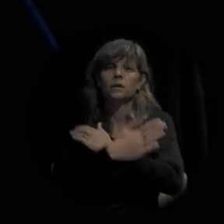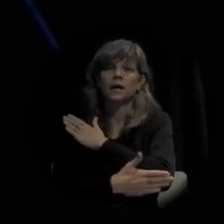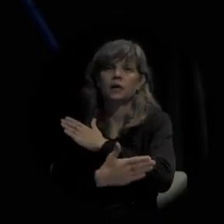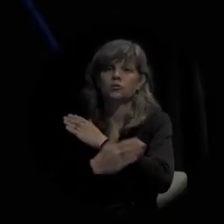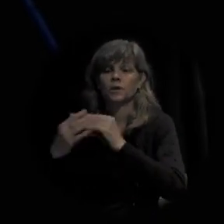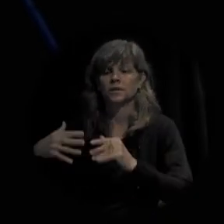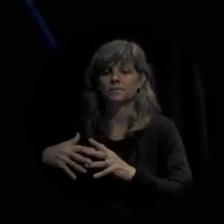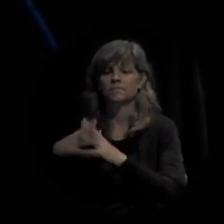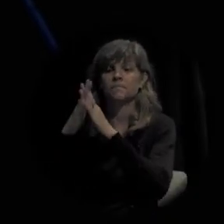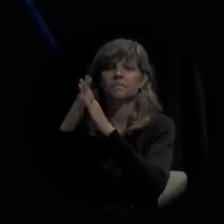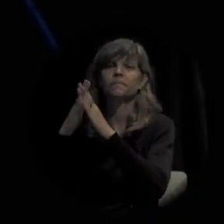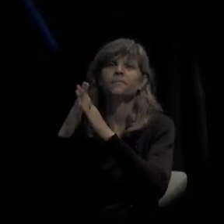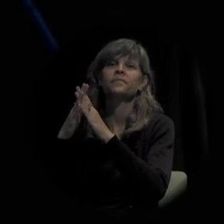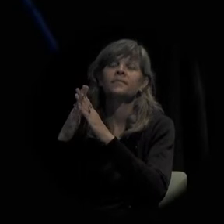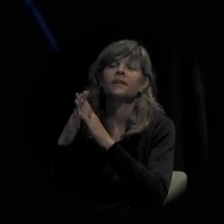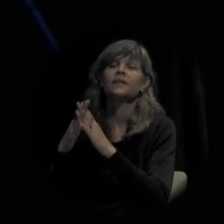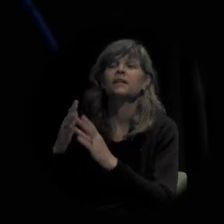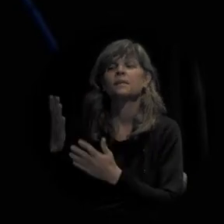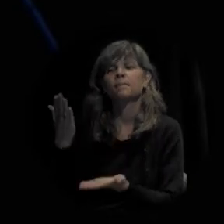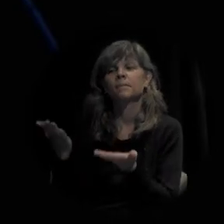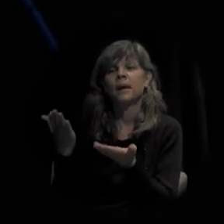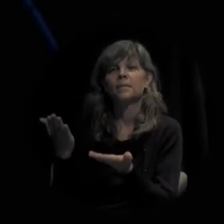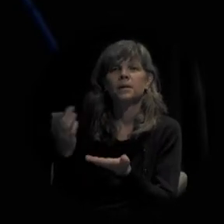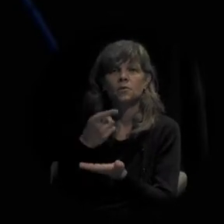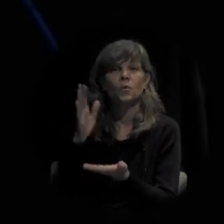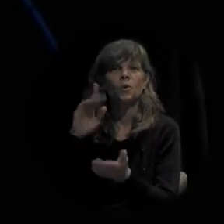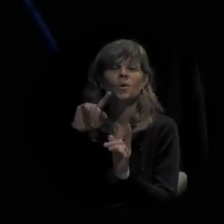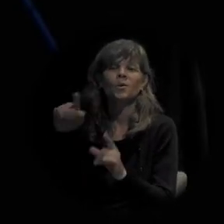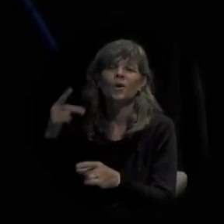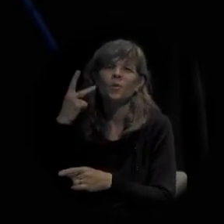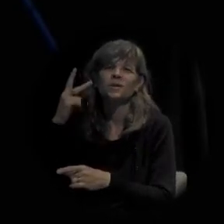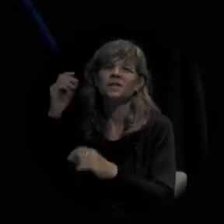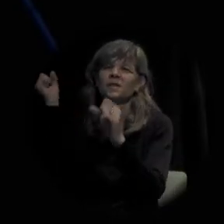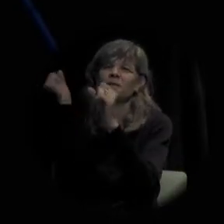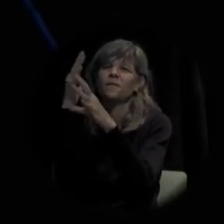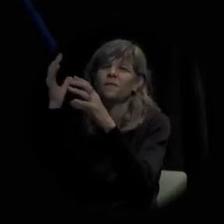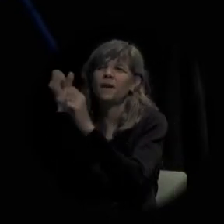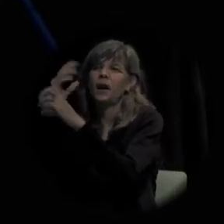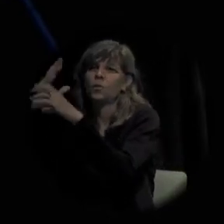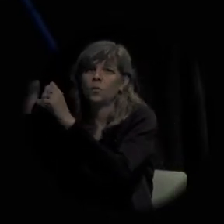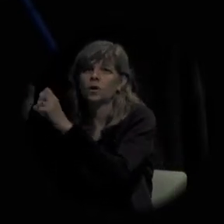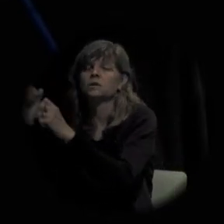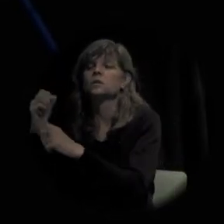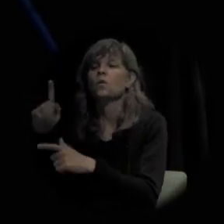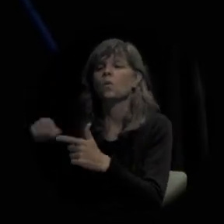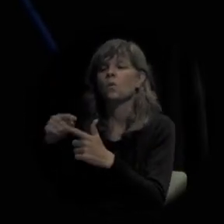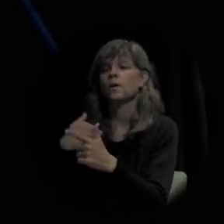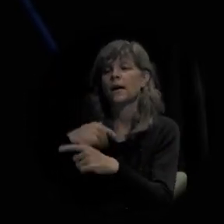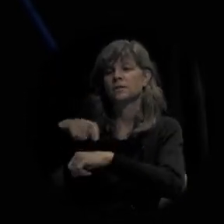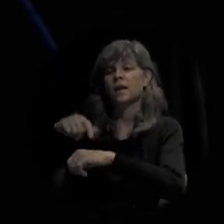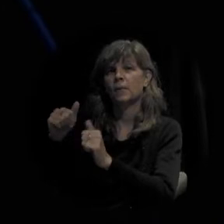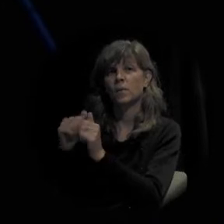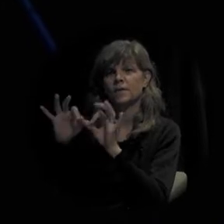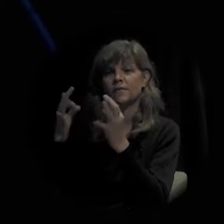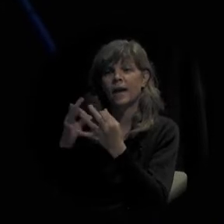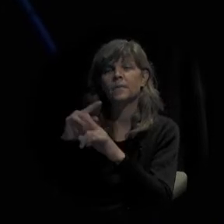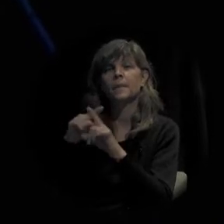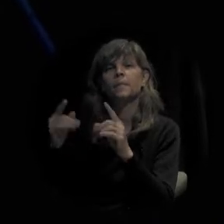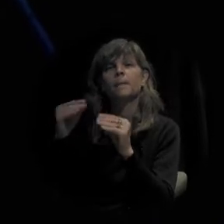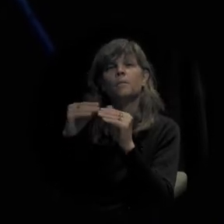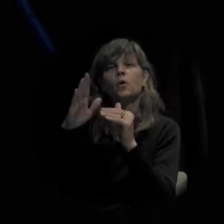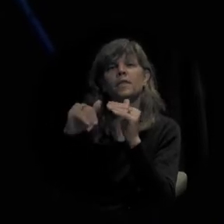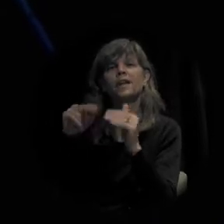will go and see fireworks and spend time with family, but we celebrate the fact that 246 years ago, our founding